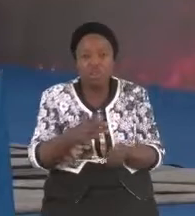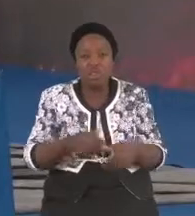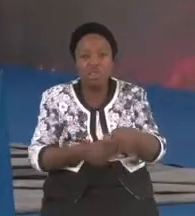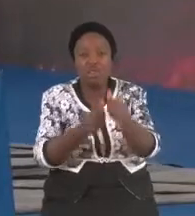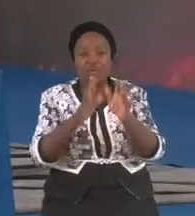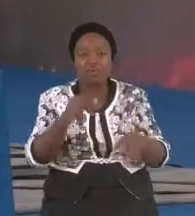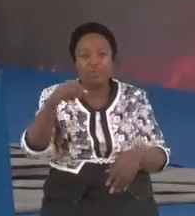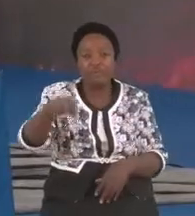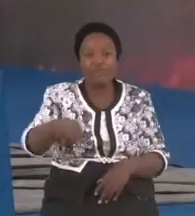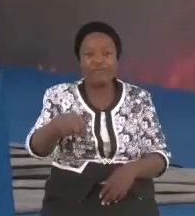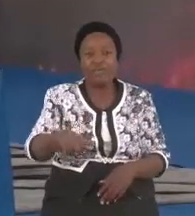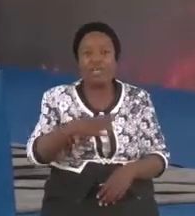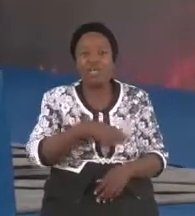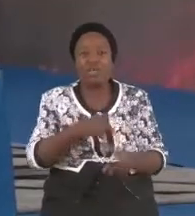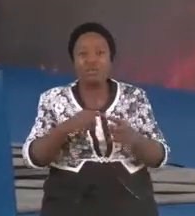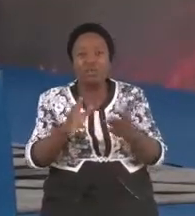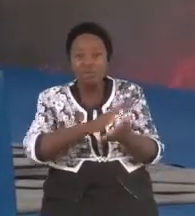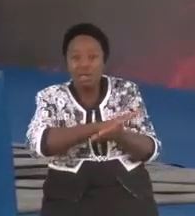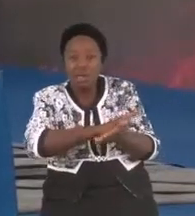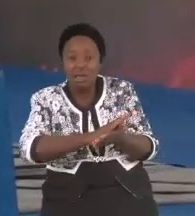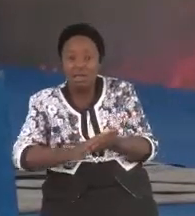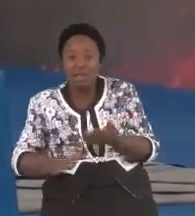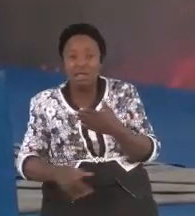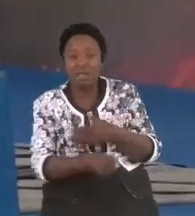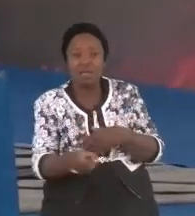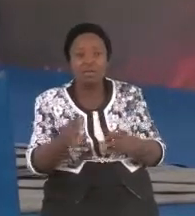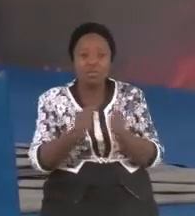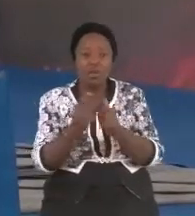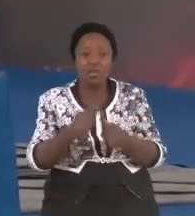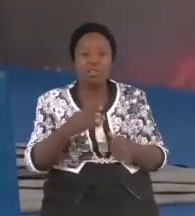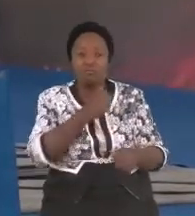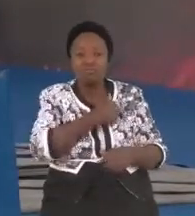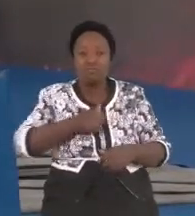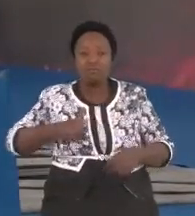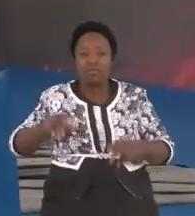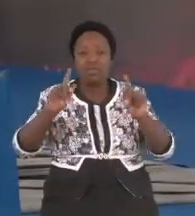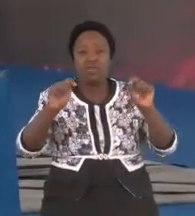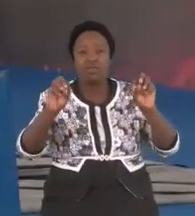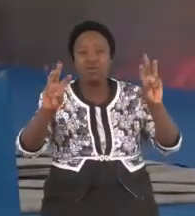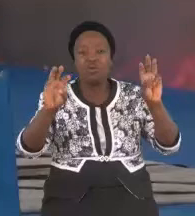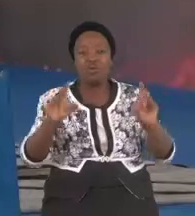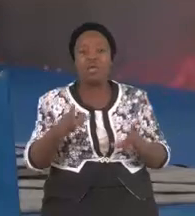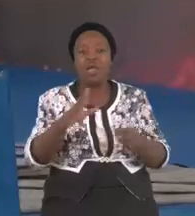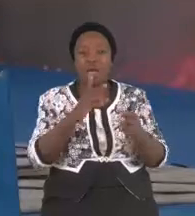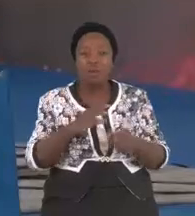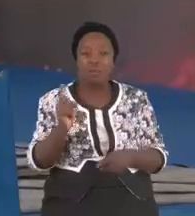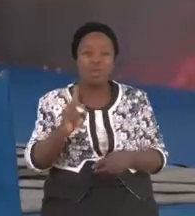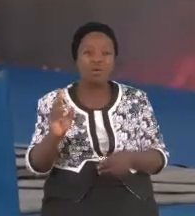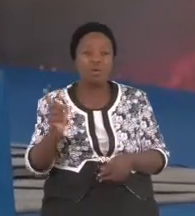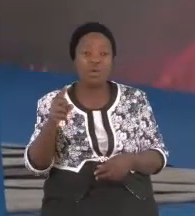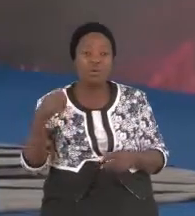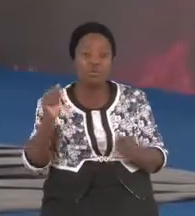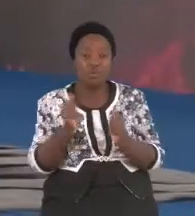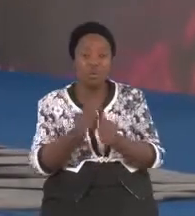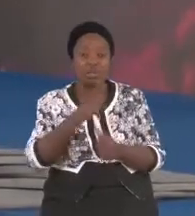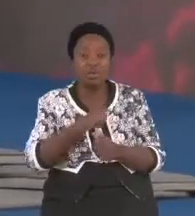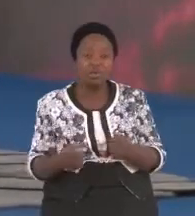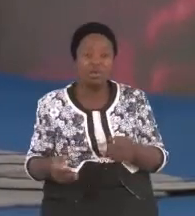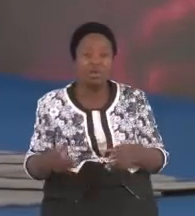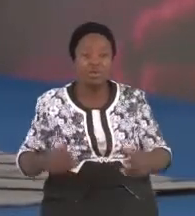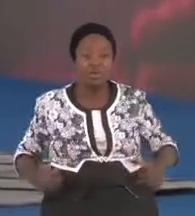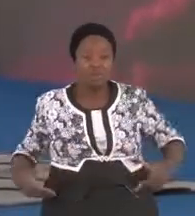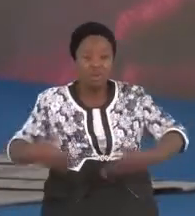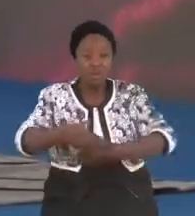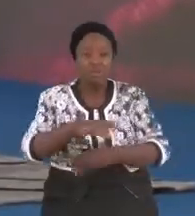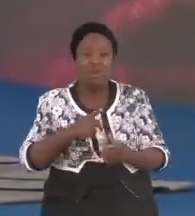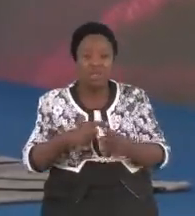to wipe them with the towel wherewith he was girded. He was the master.